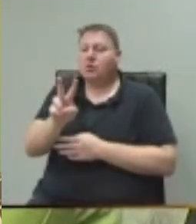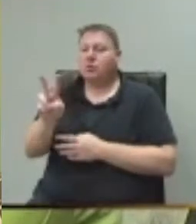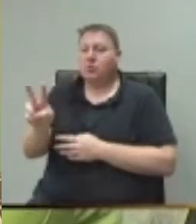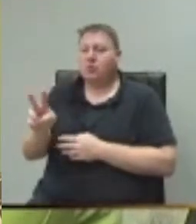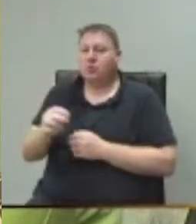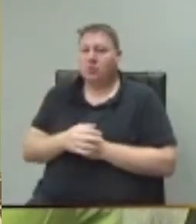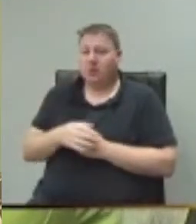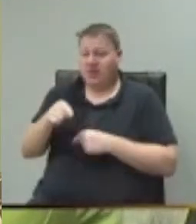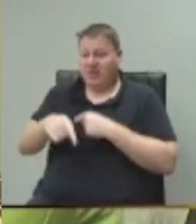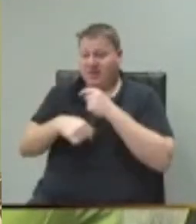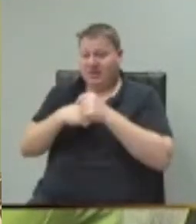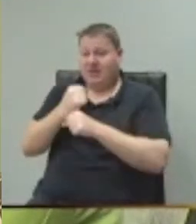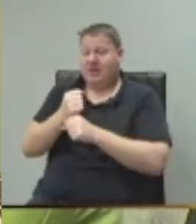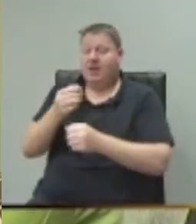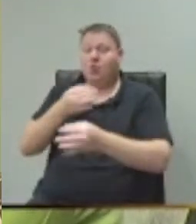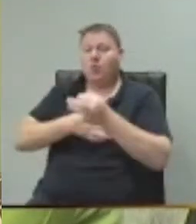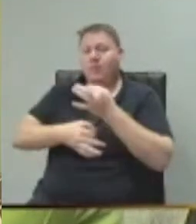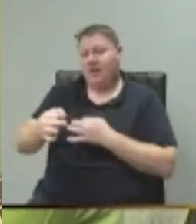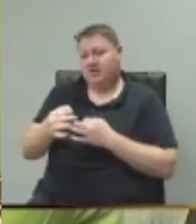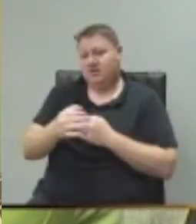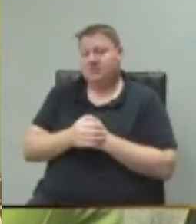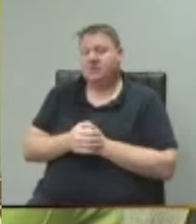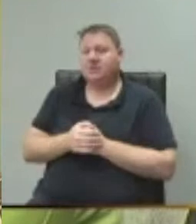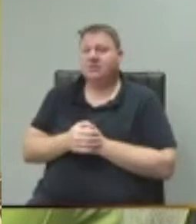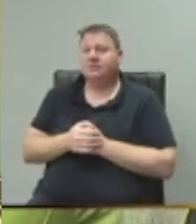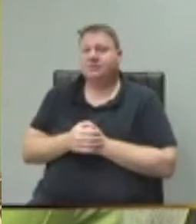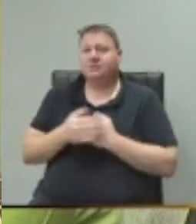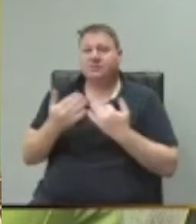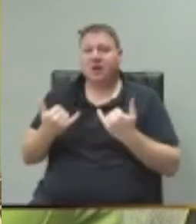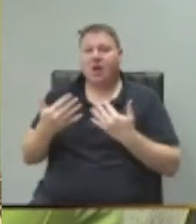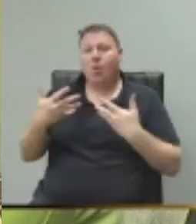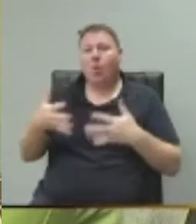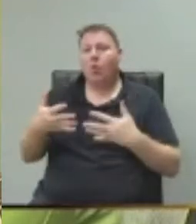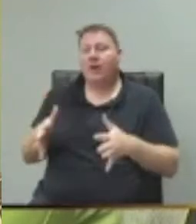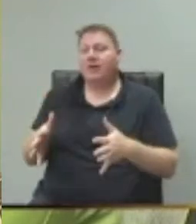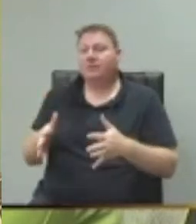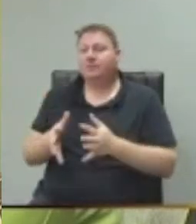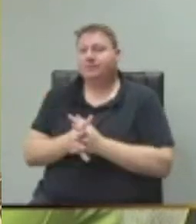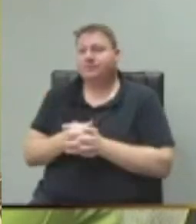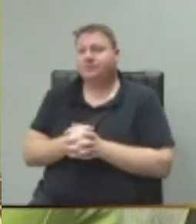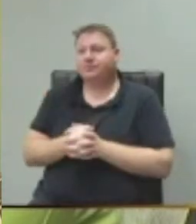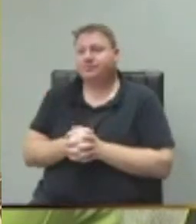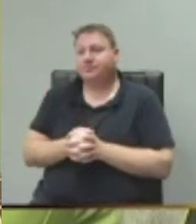2022, meaning this year. So now already is it